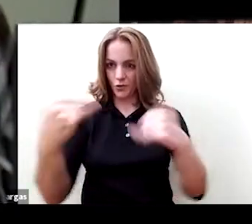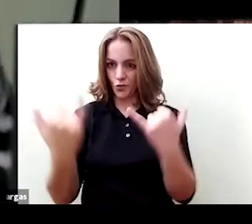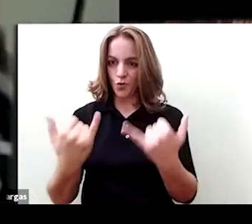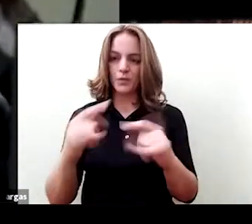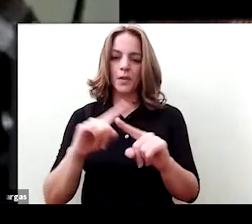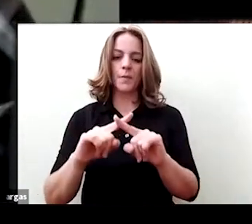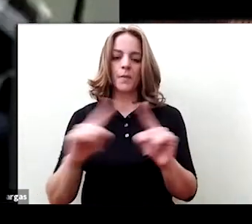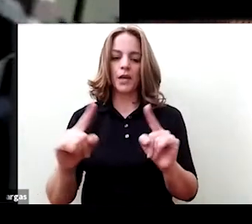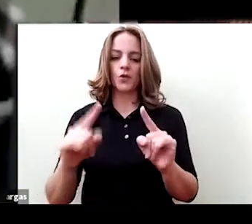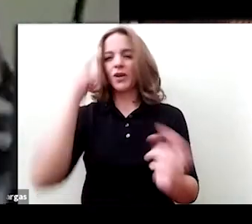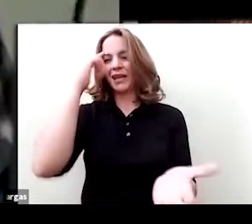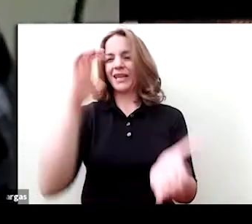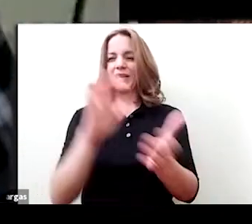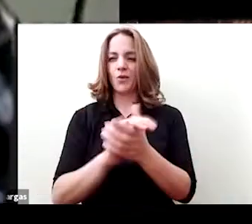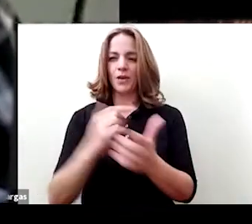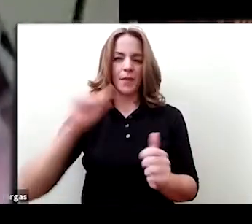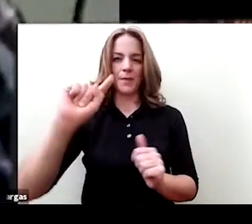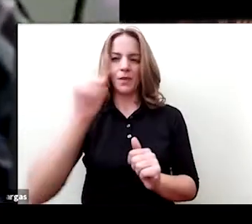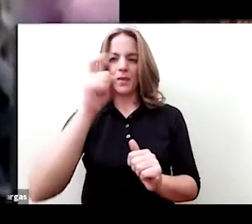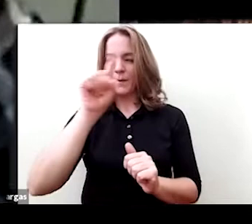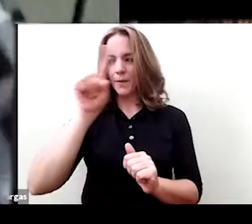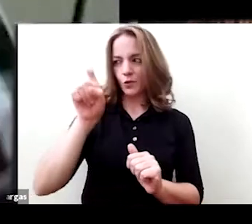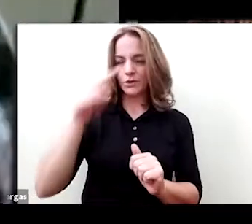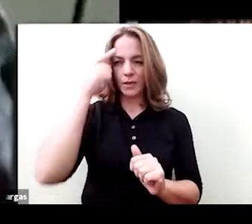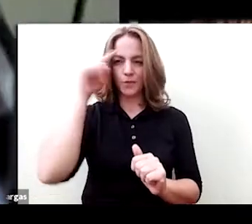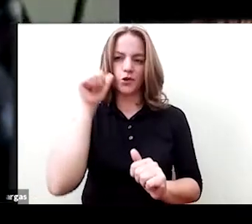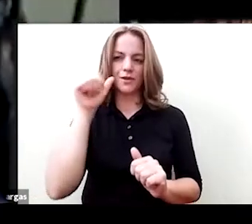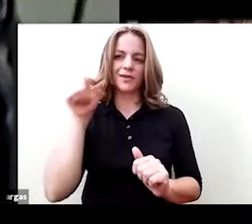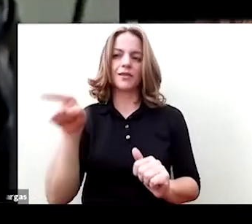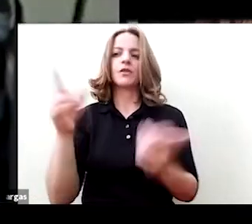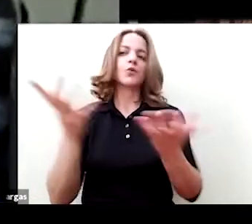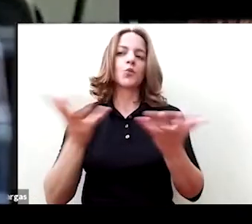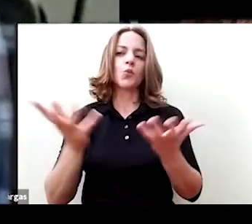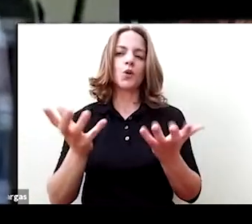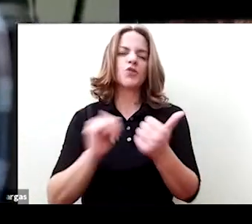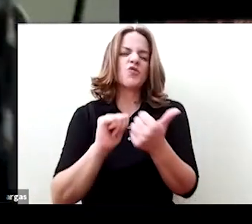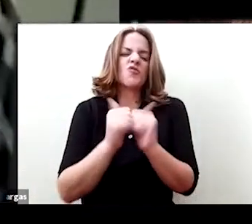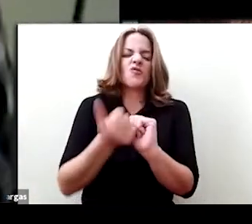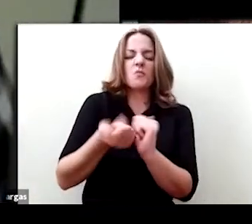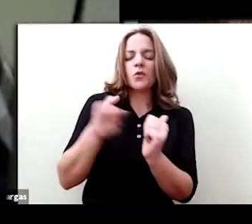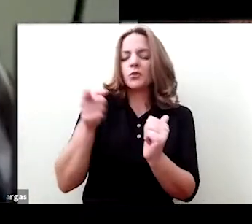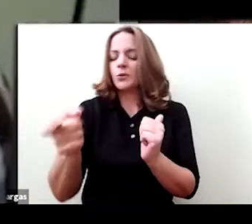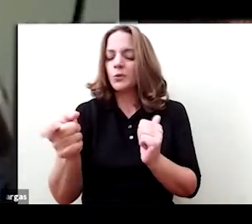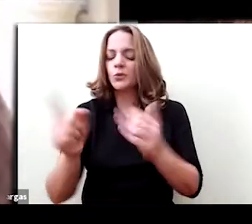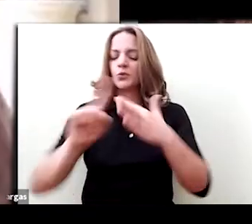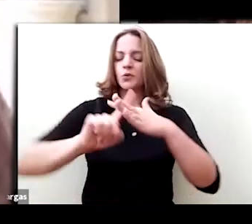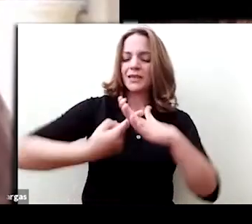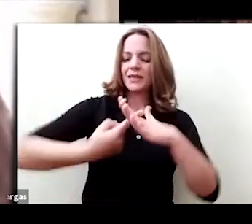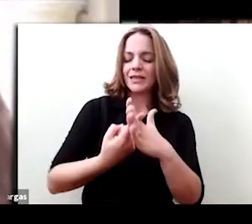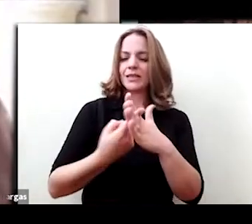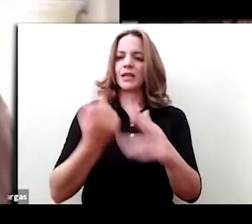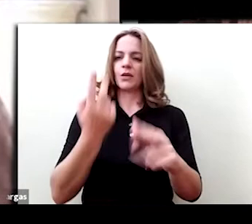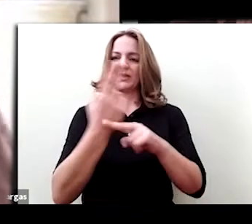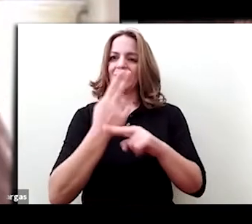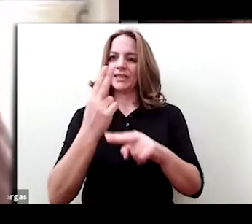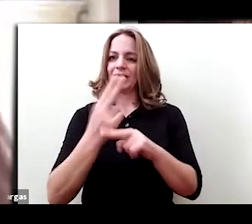my first question to you would be, how did you come to start using Centro and the Centro Archives? Yeah,